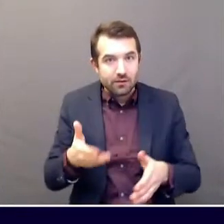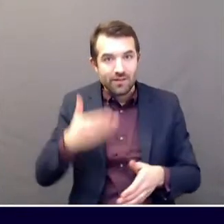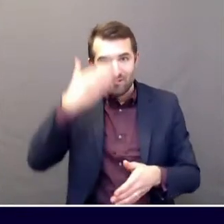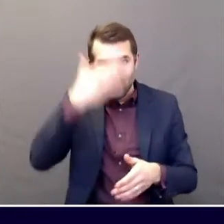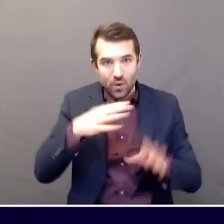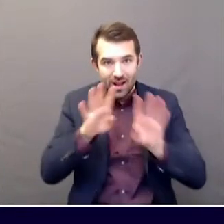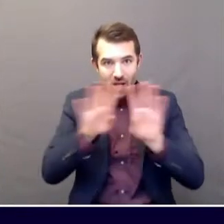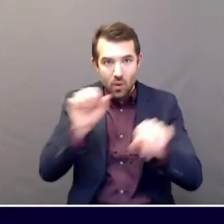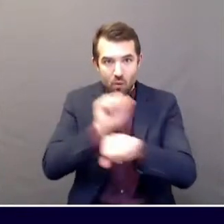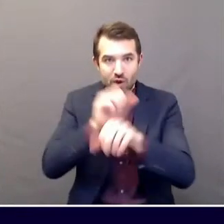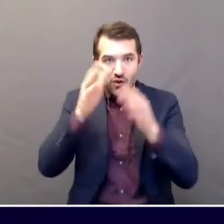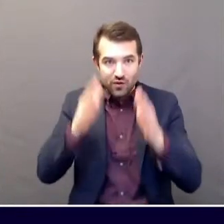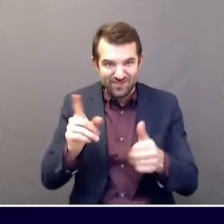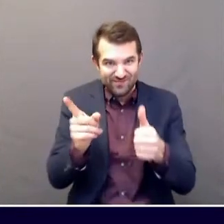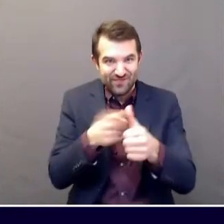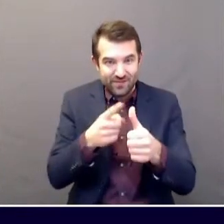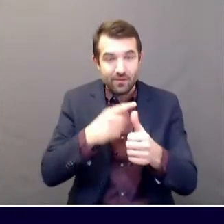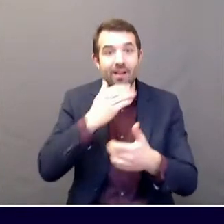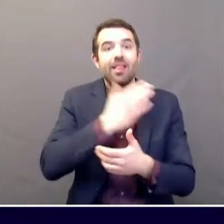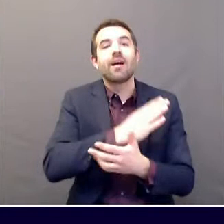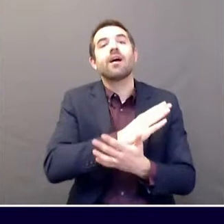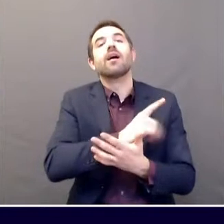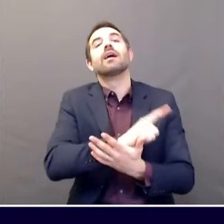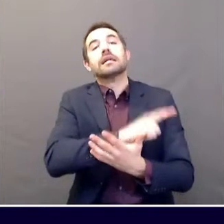a number of weeks yet.